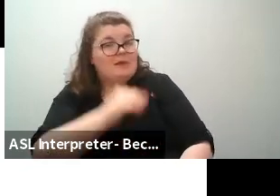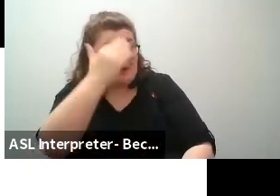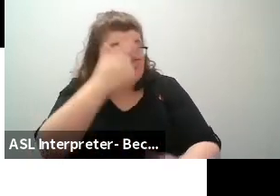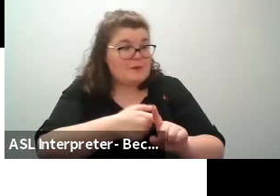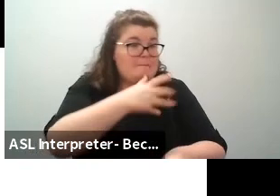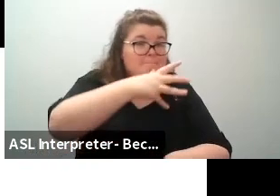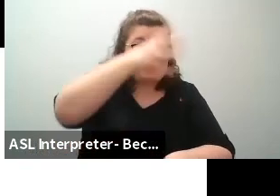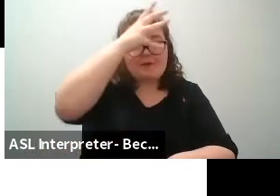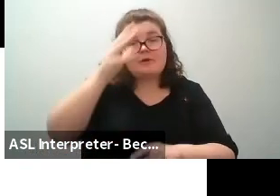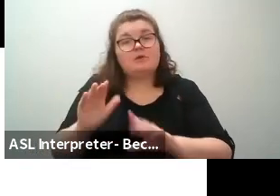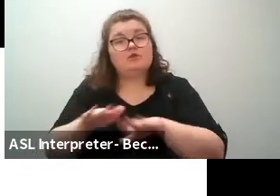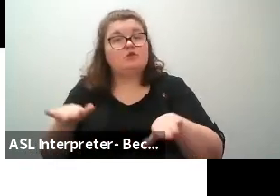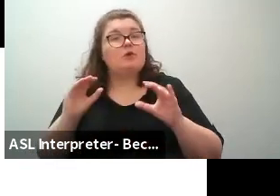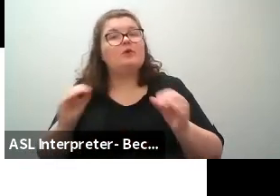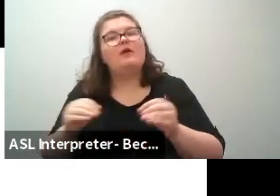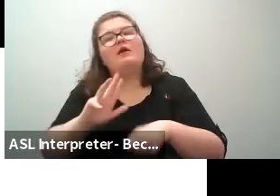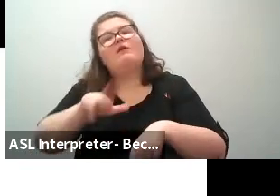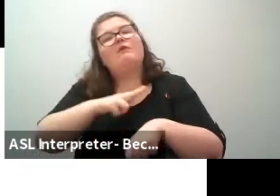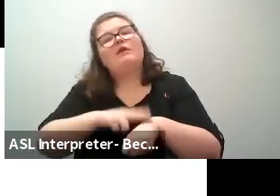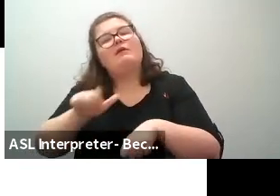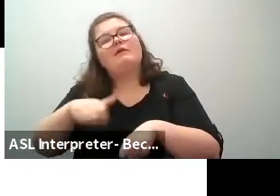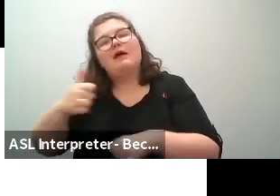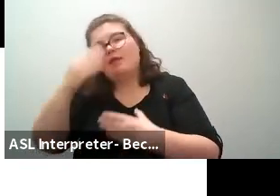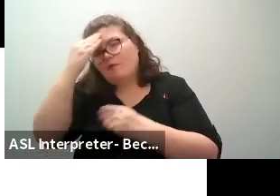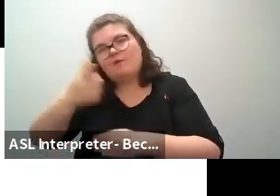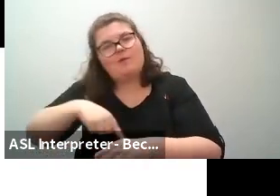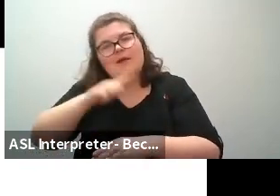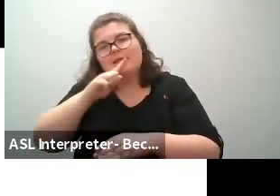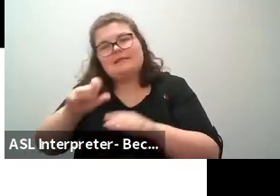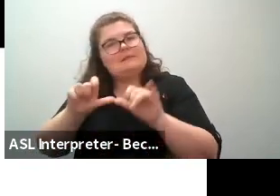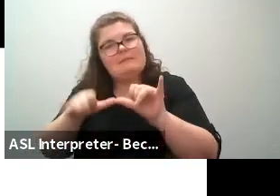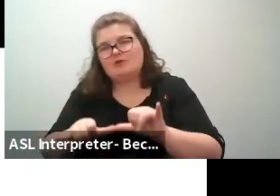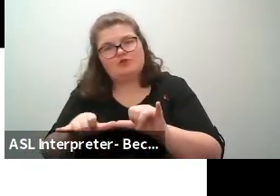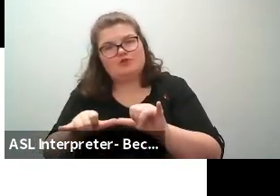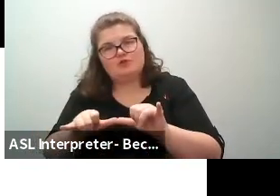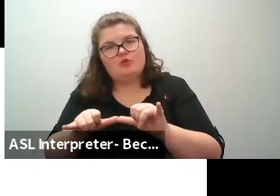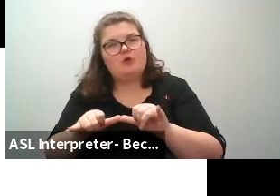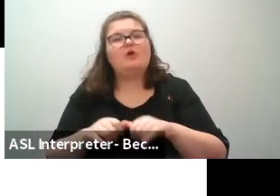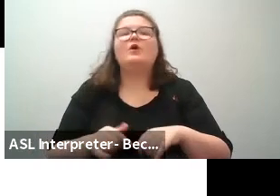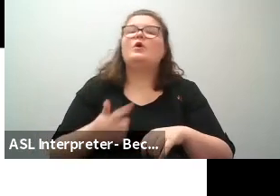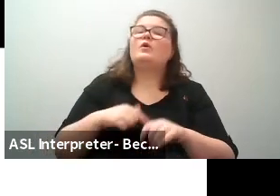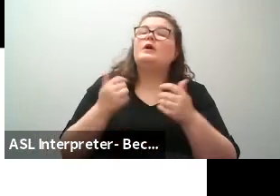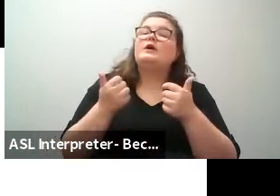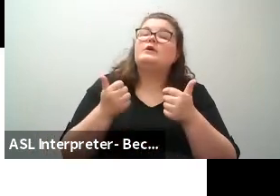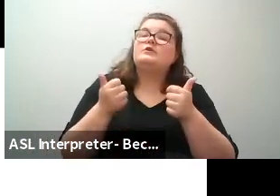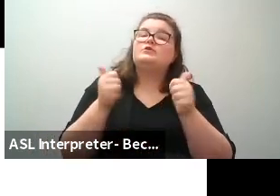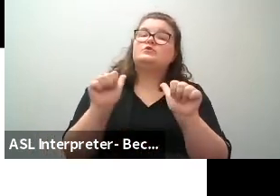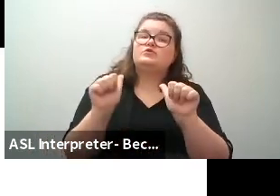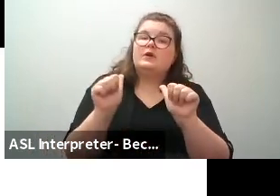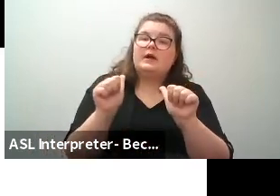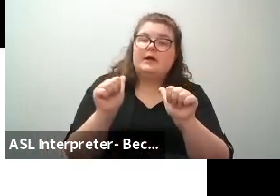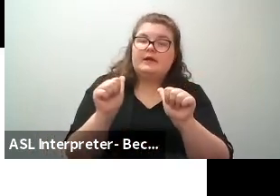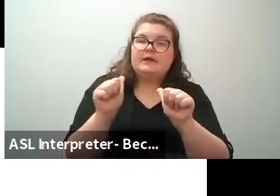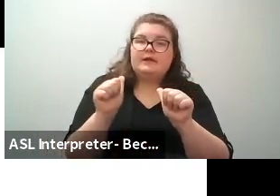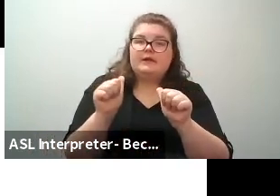of course, there may be other factors we did not measure that are influencing those decrease in return visits. We did try to take out the COVID